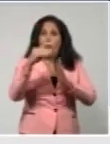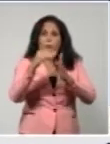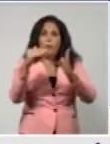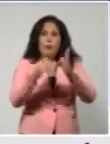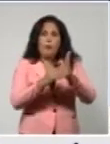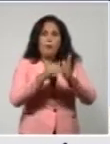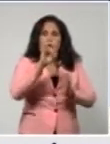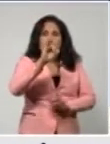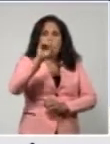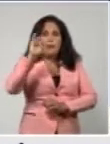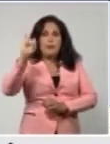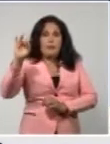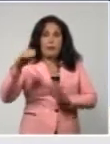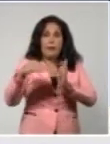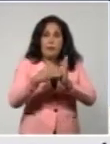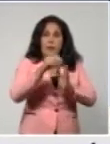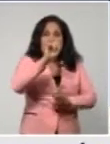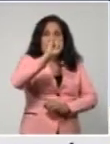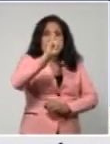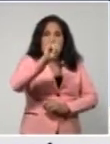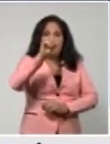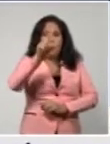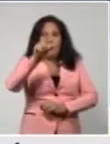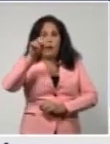1,077,618 confirmed cases and